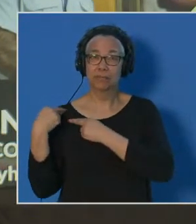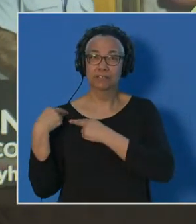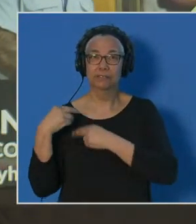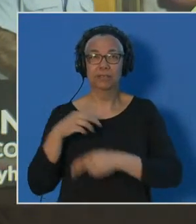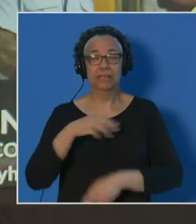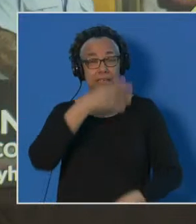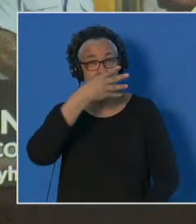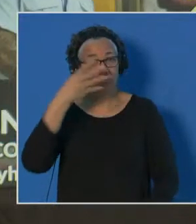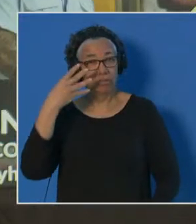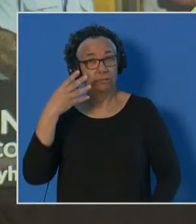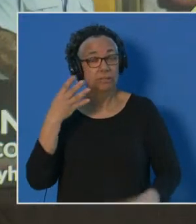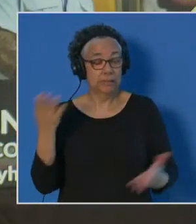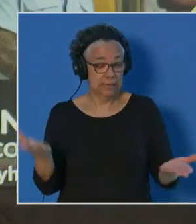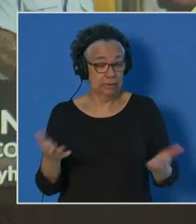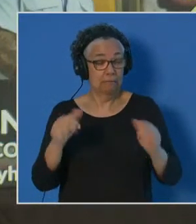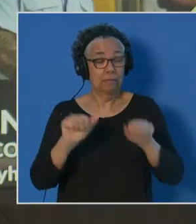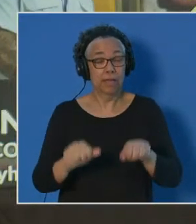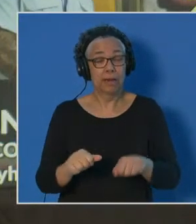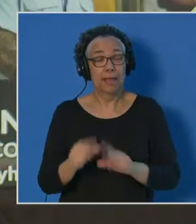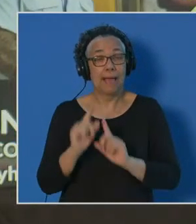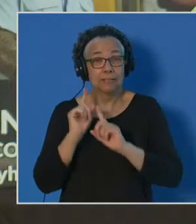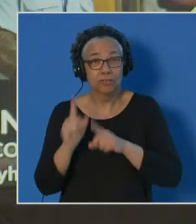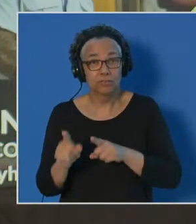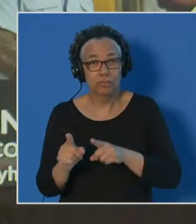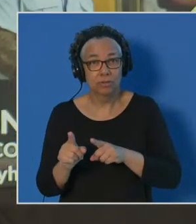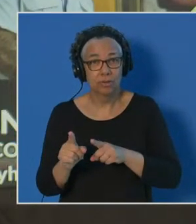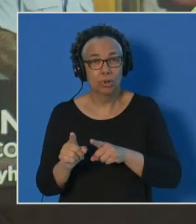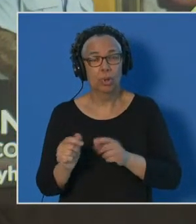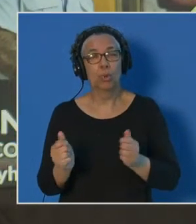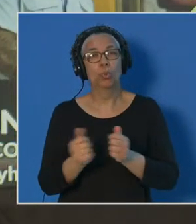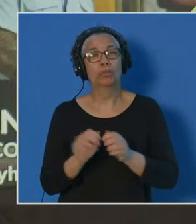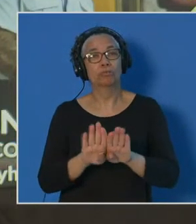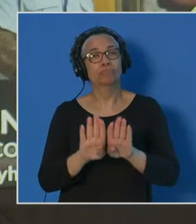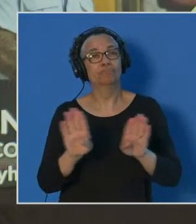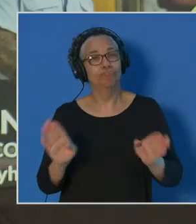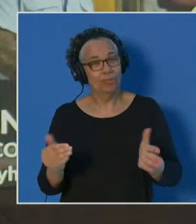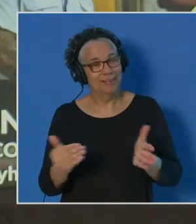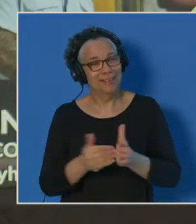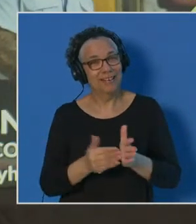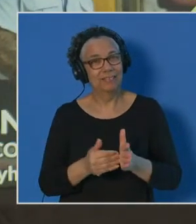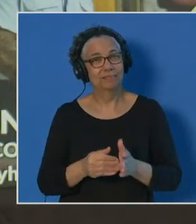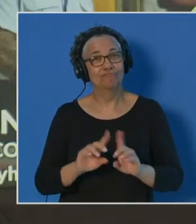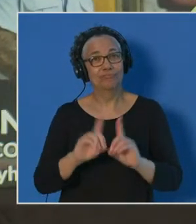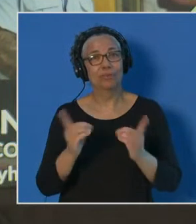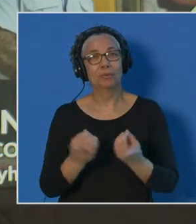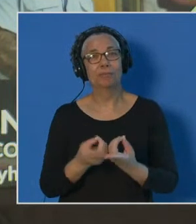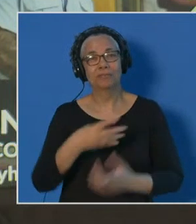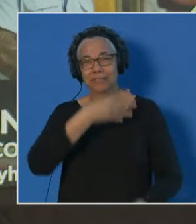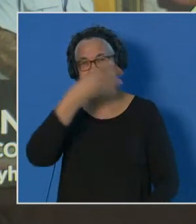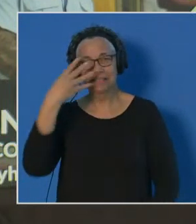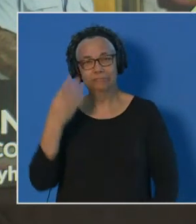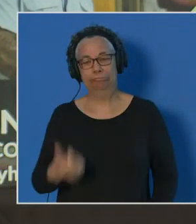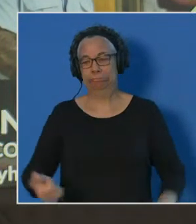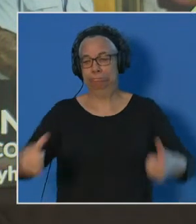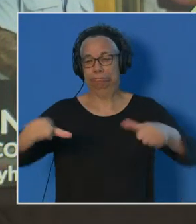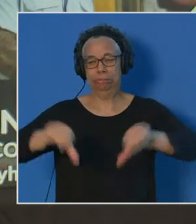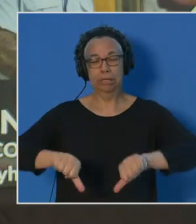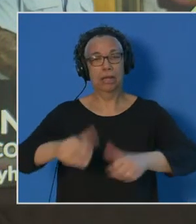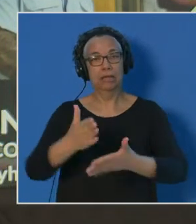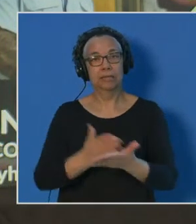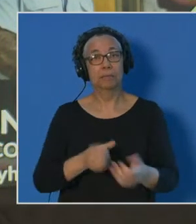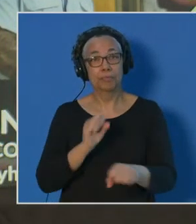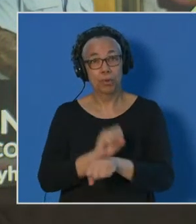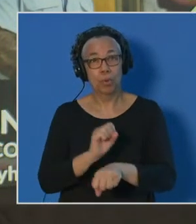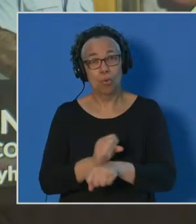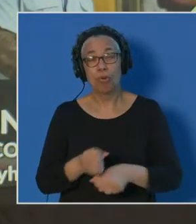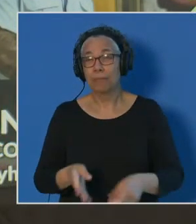who can certainly speak to this issue, upon the reopening of the Department of Immigration, denied certain work permits. But I think